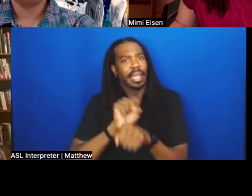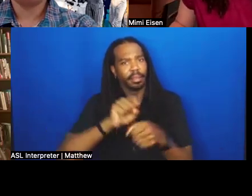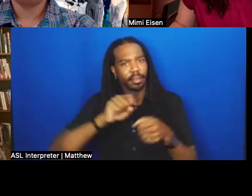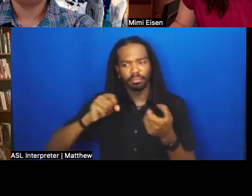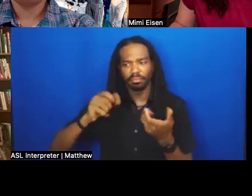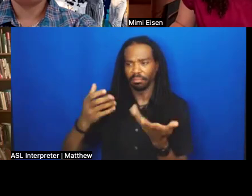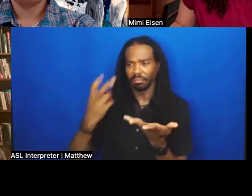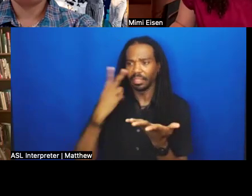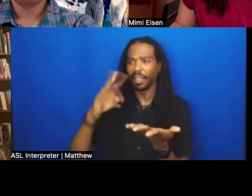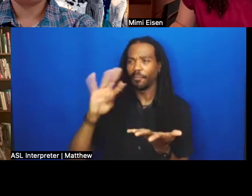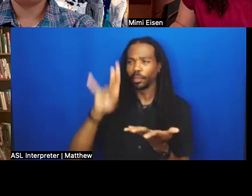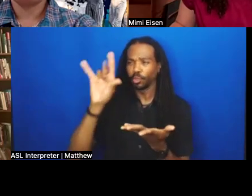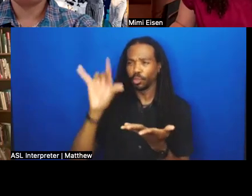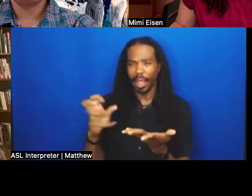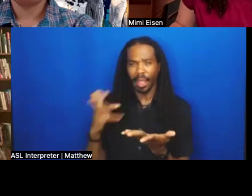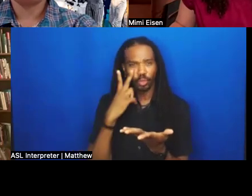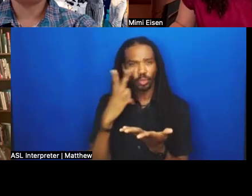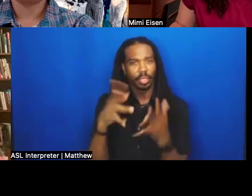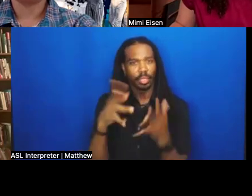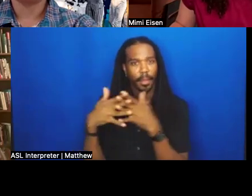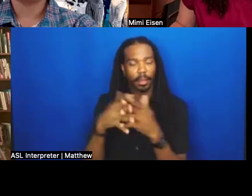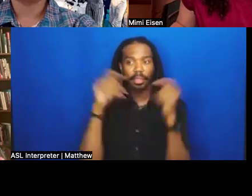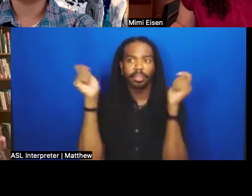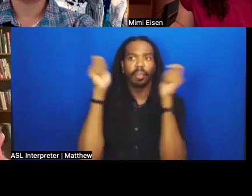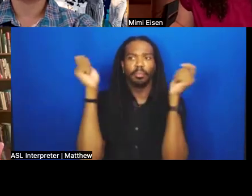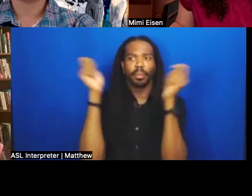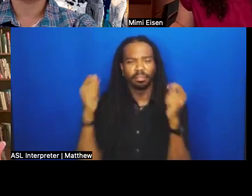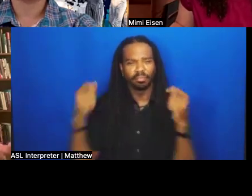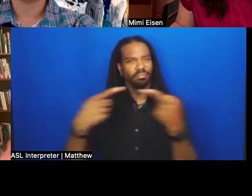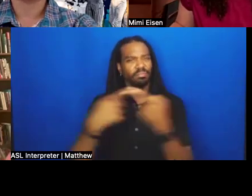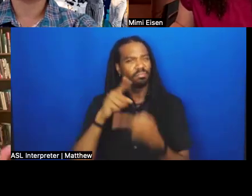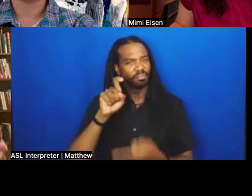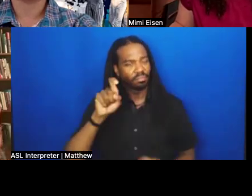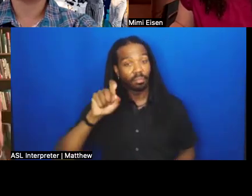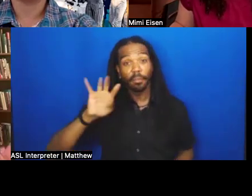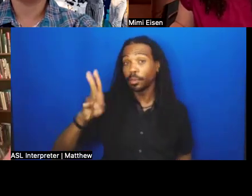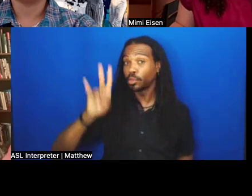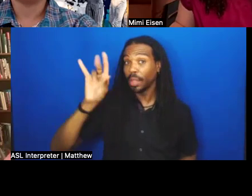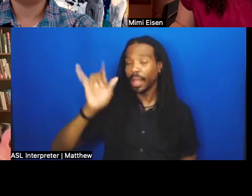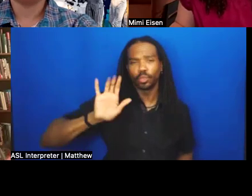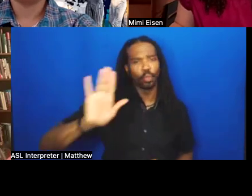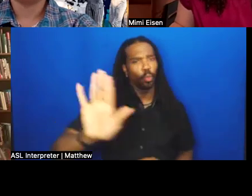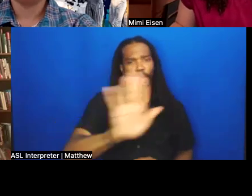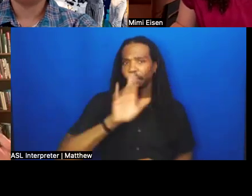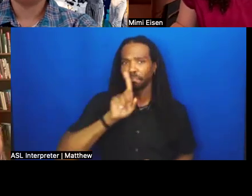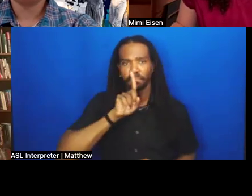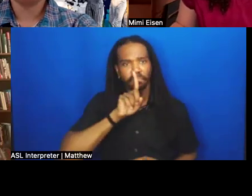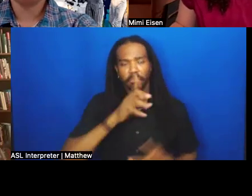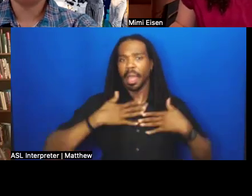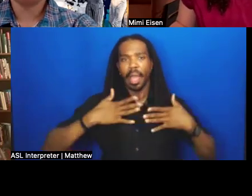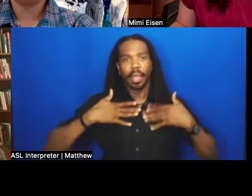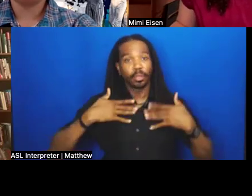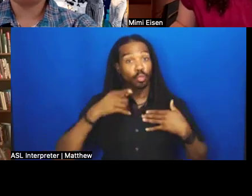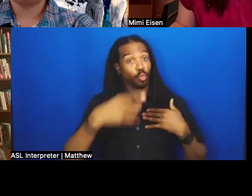nation celebrating its founding and he said, "This 4th of July is yours, not mine. You may rejoice, I